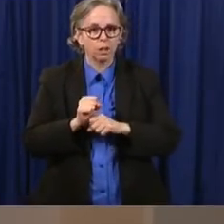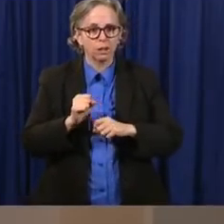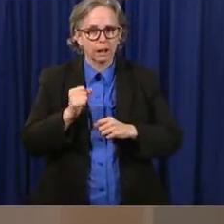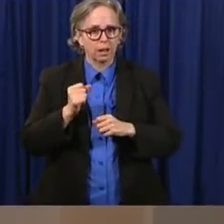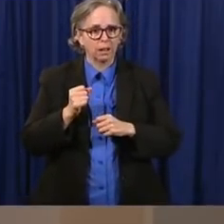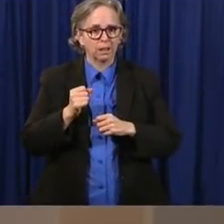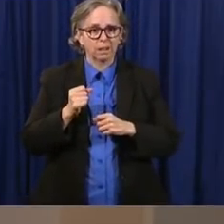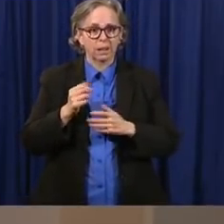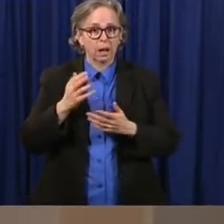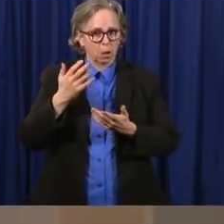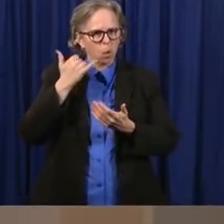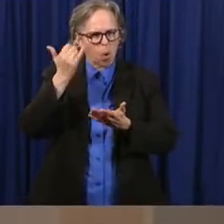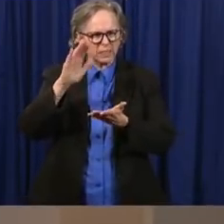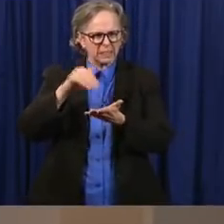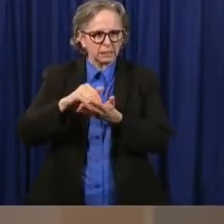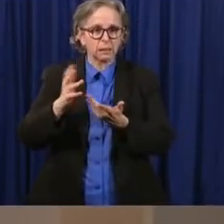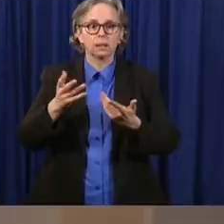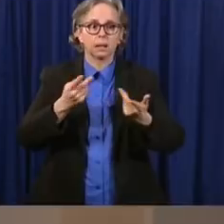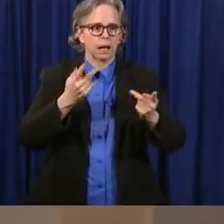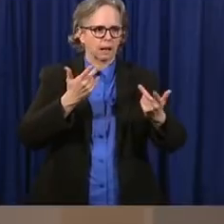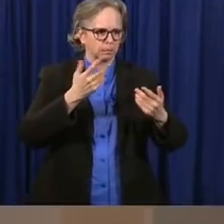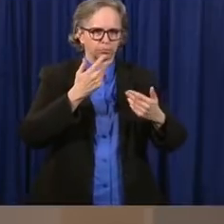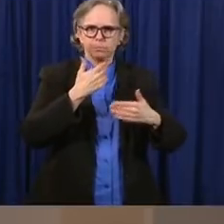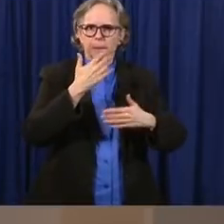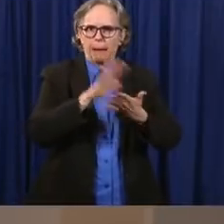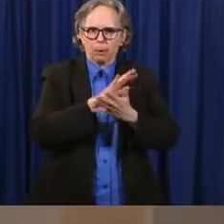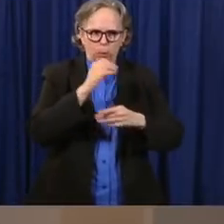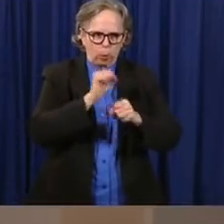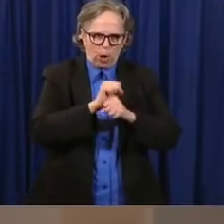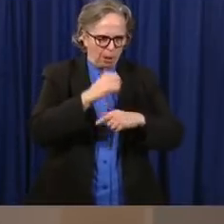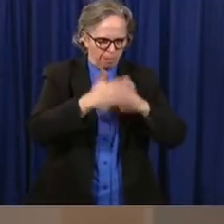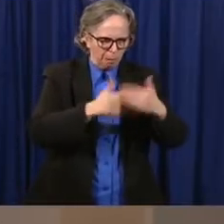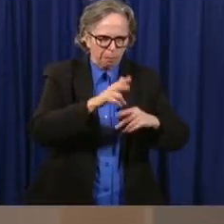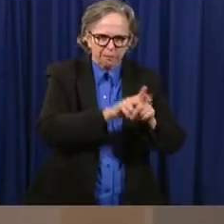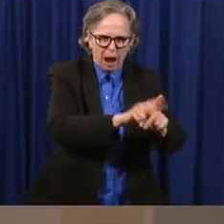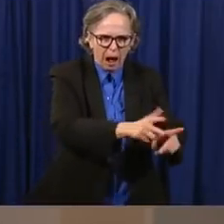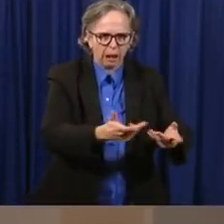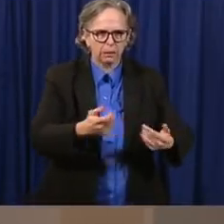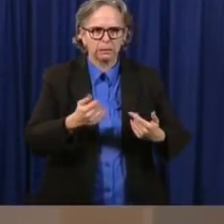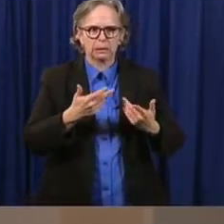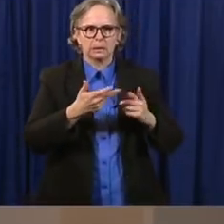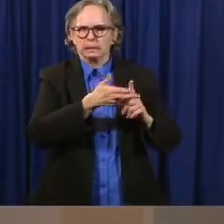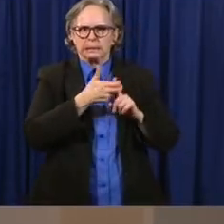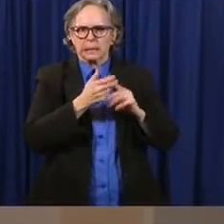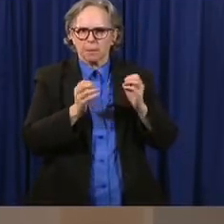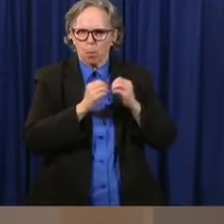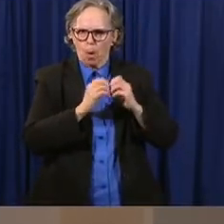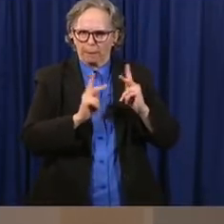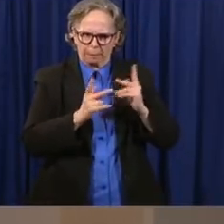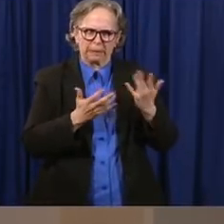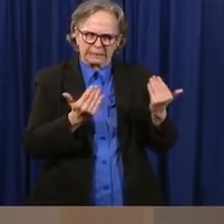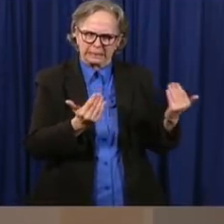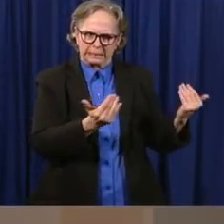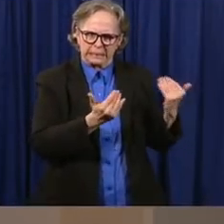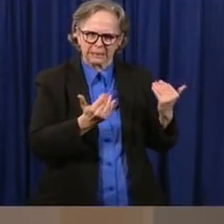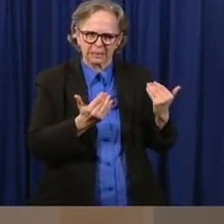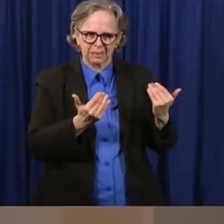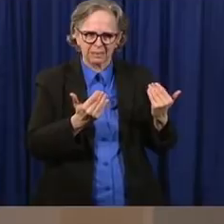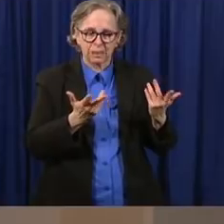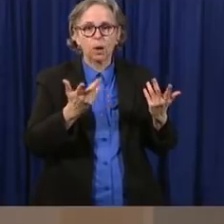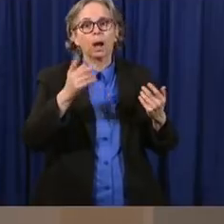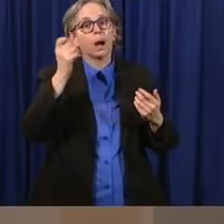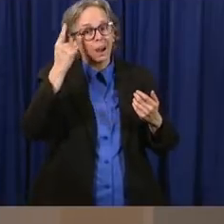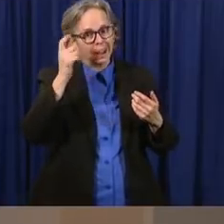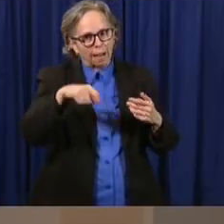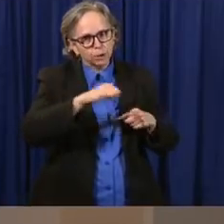from the phones to processing claims, adding people all the time. You can't, someone has to be trained to be able to do this. There's a process for